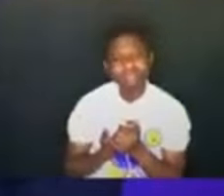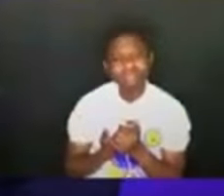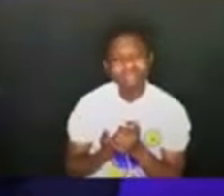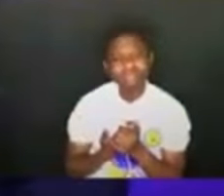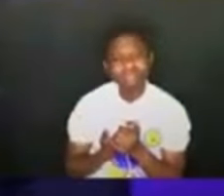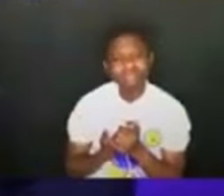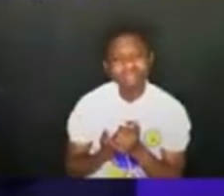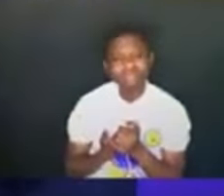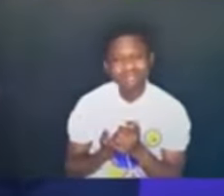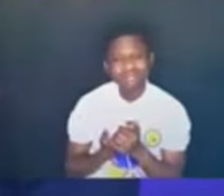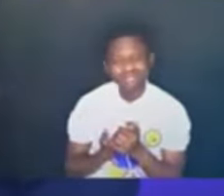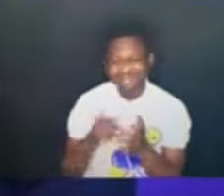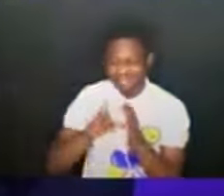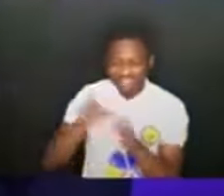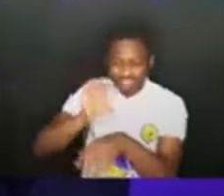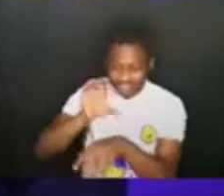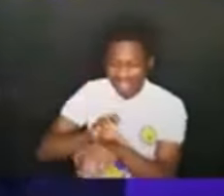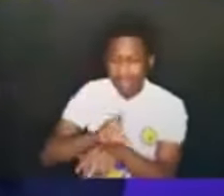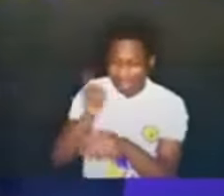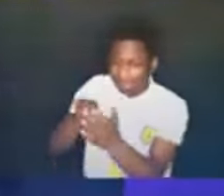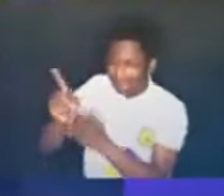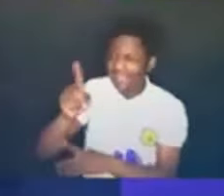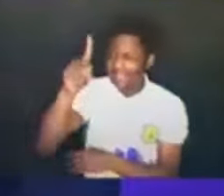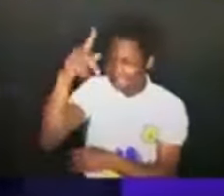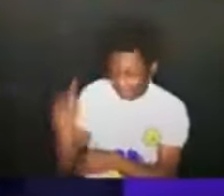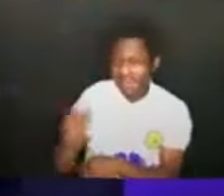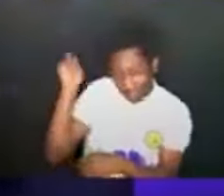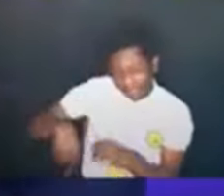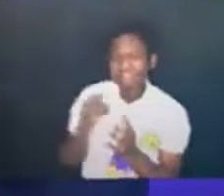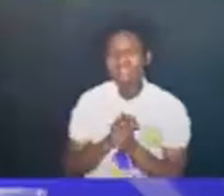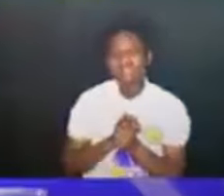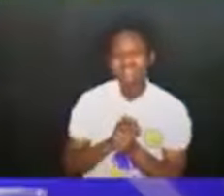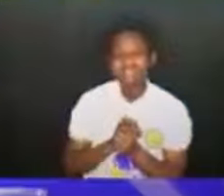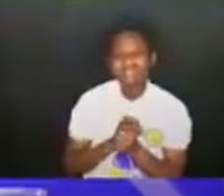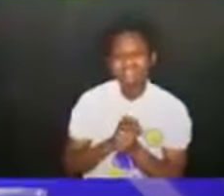And we shall also take your tithes.